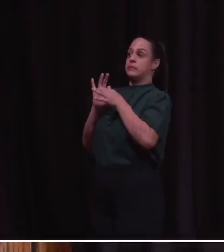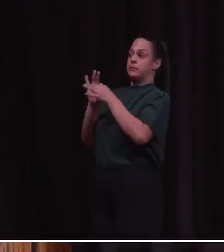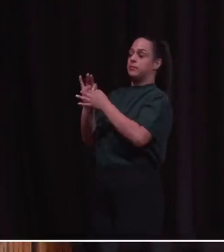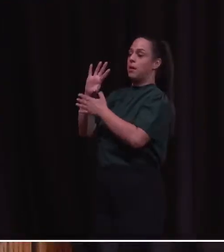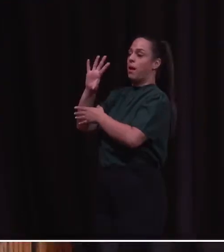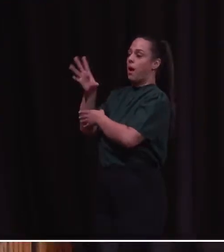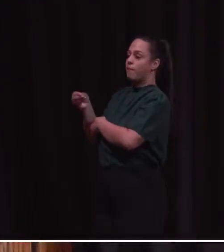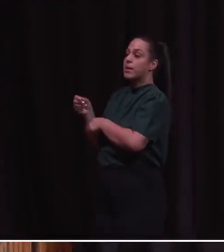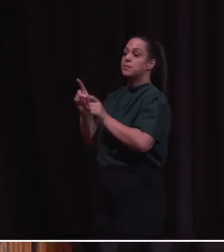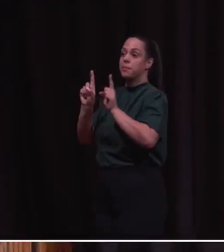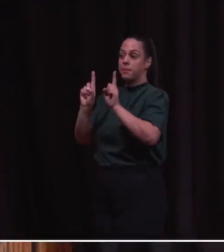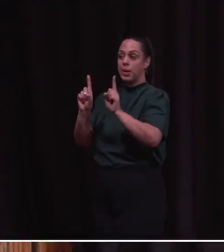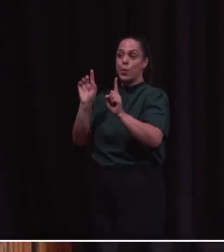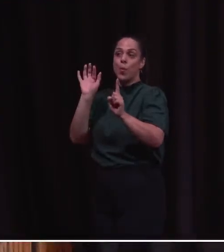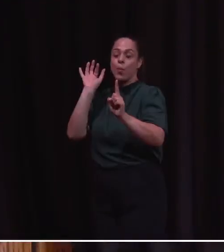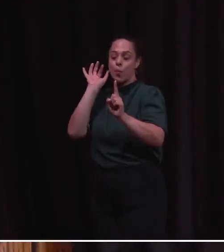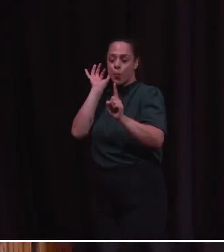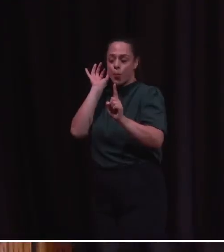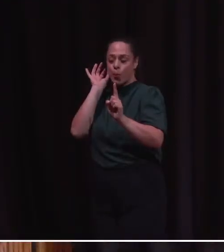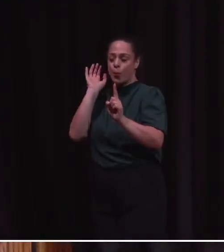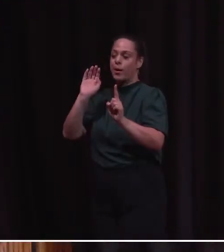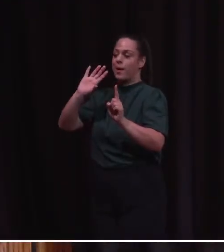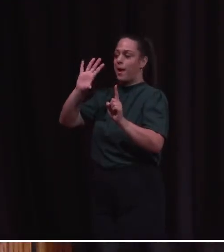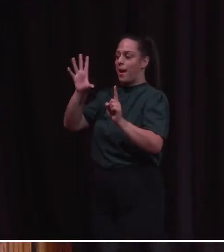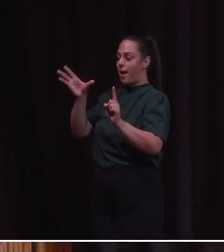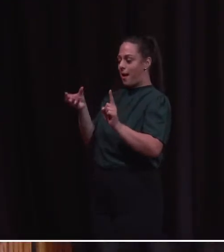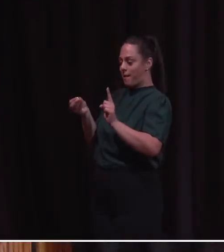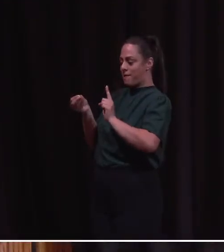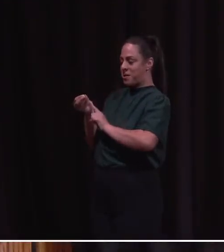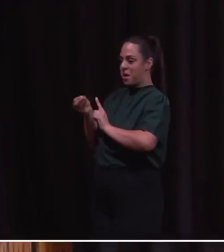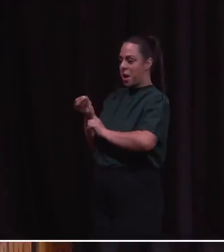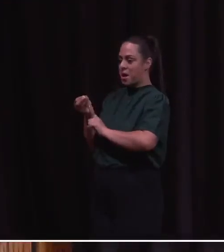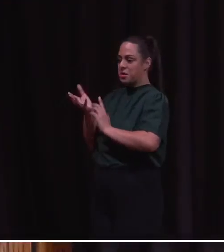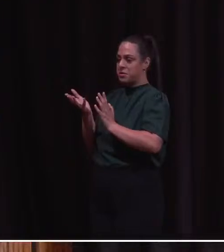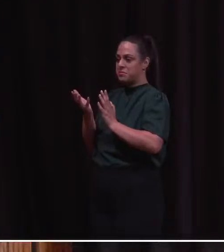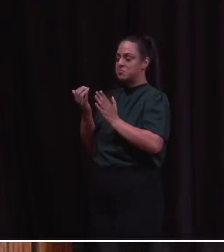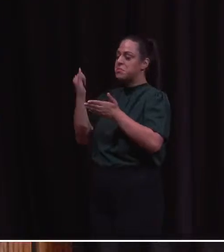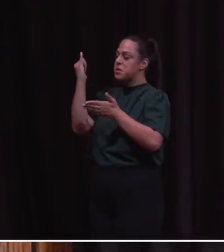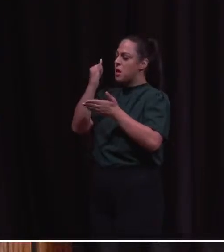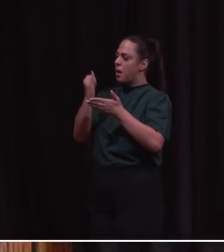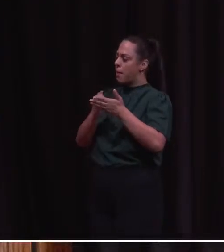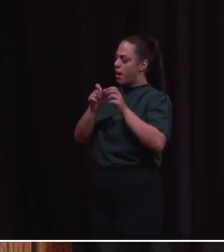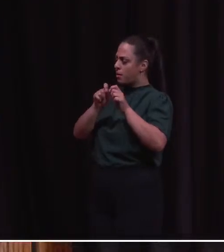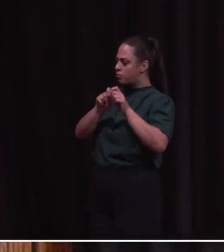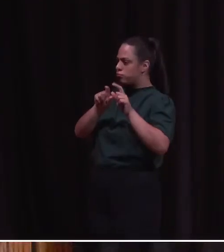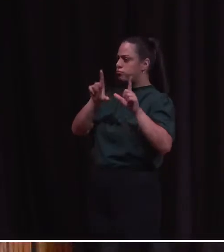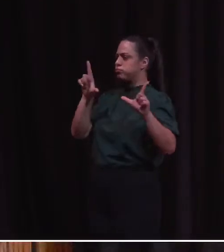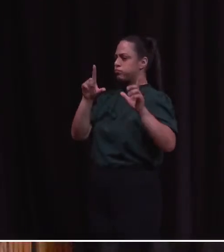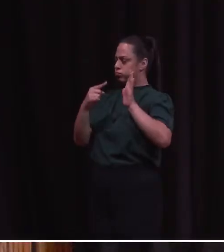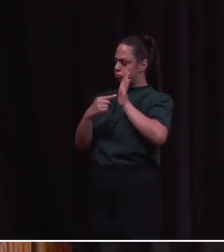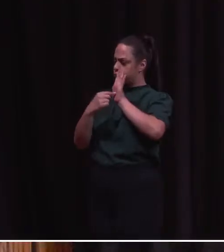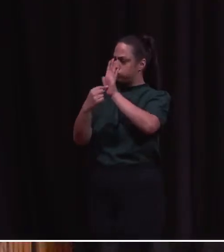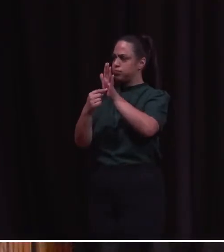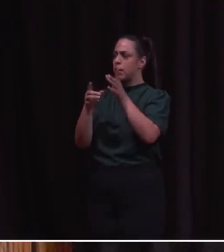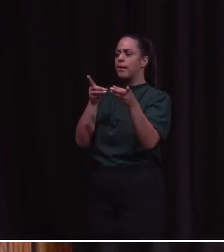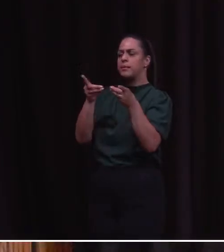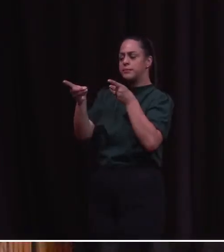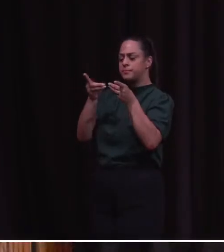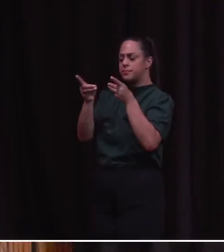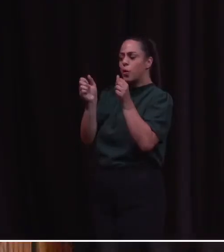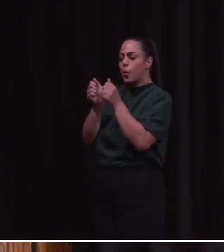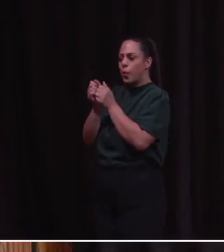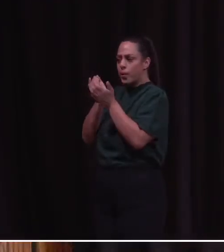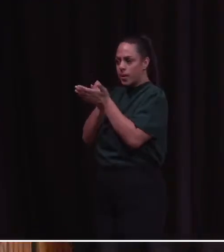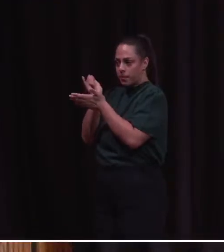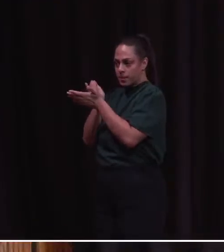degrading Africans. The images of African women painted by this scholarship reduced them to a sorry